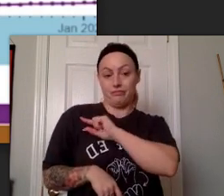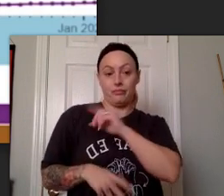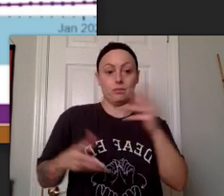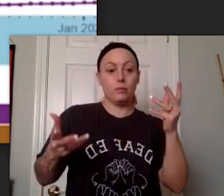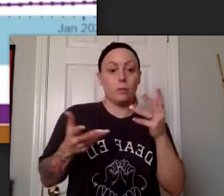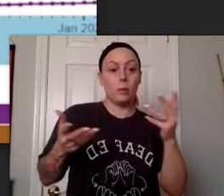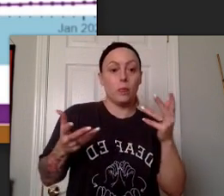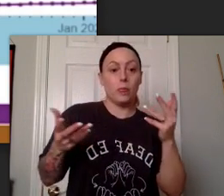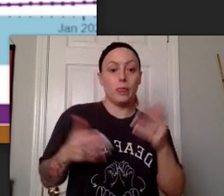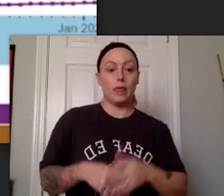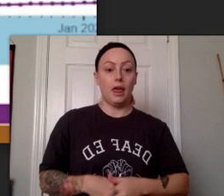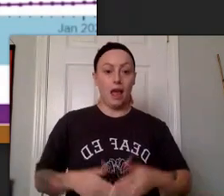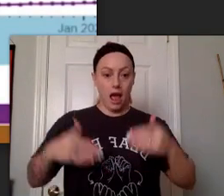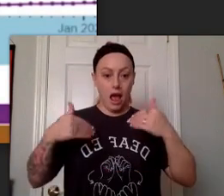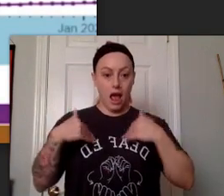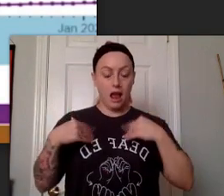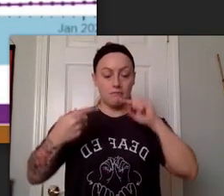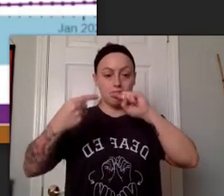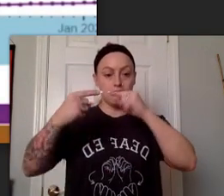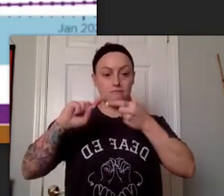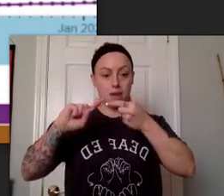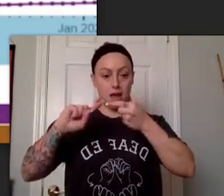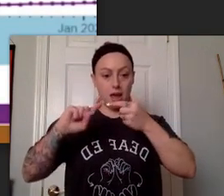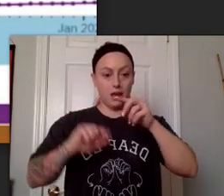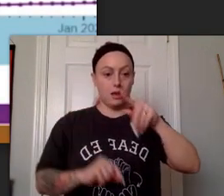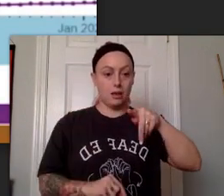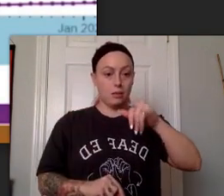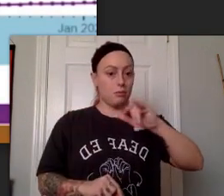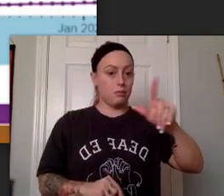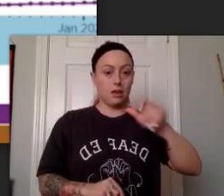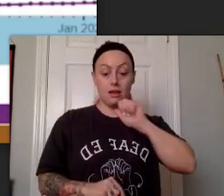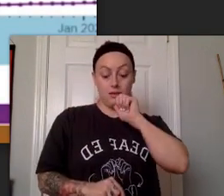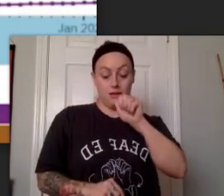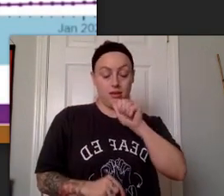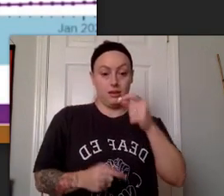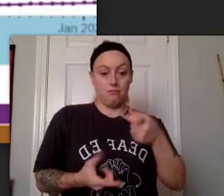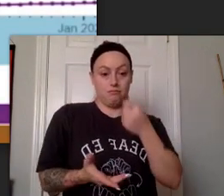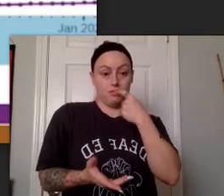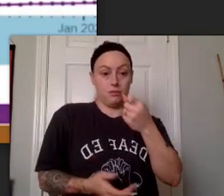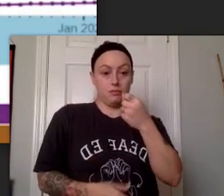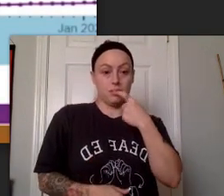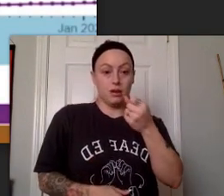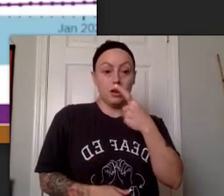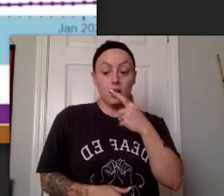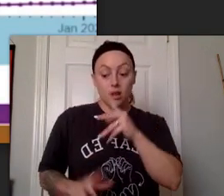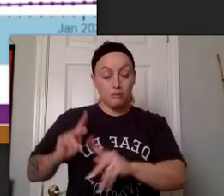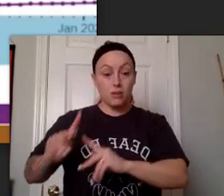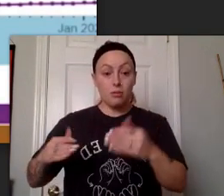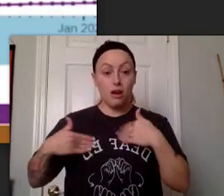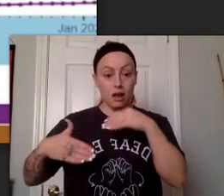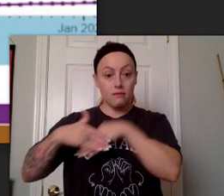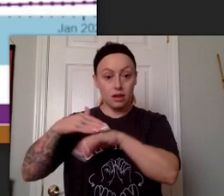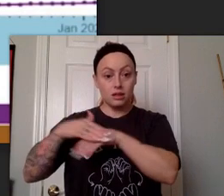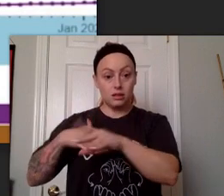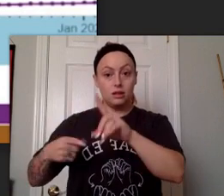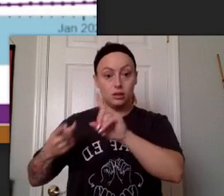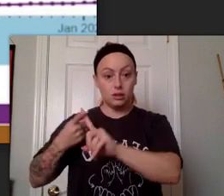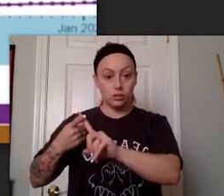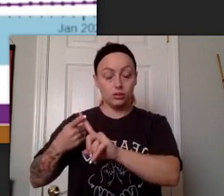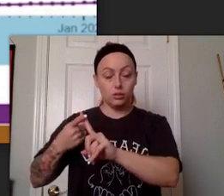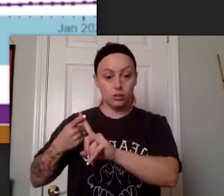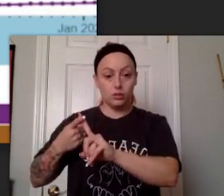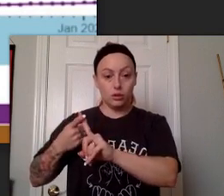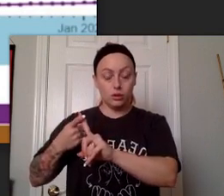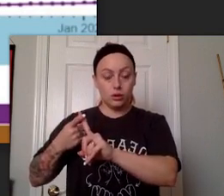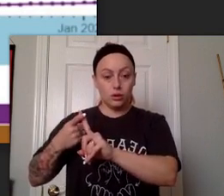pain pills that I didn't even take, then I was keeping them in my medicine cabinet. And so people have access to those when they come over to my house and